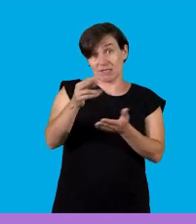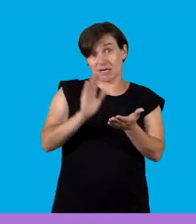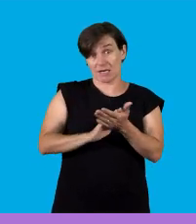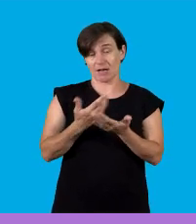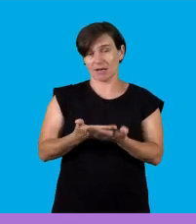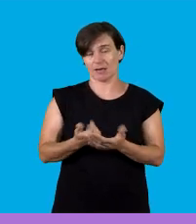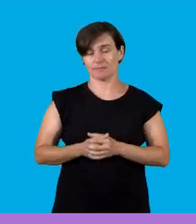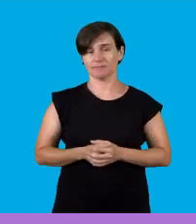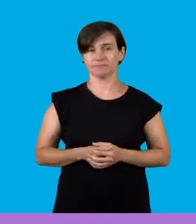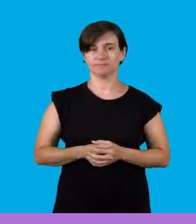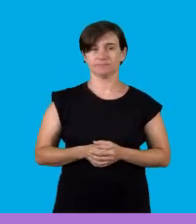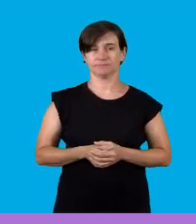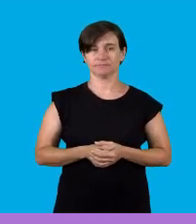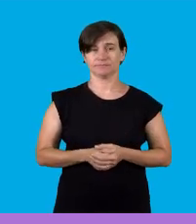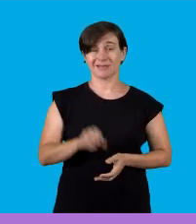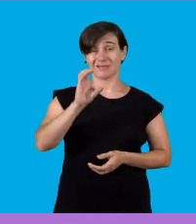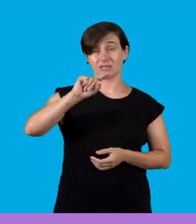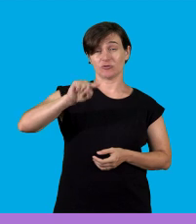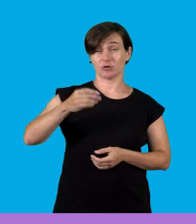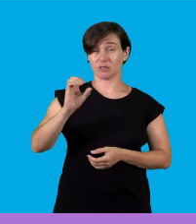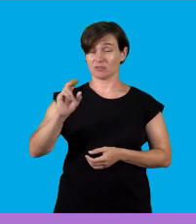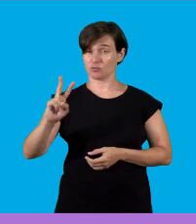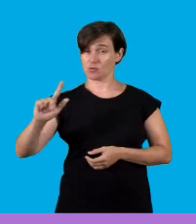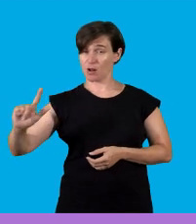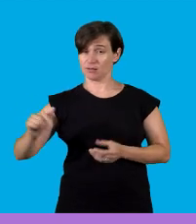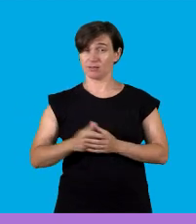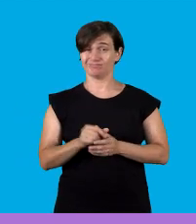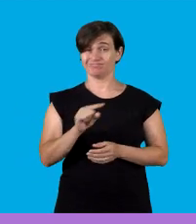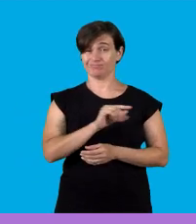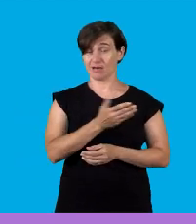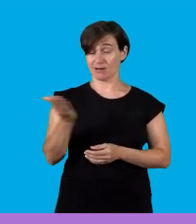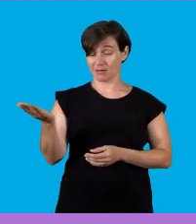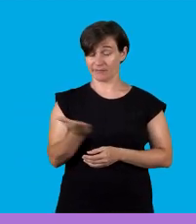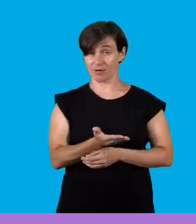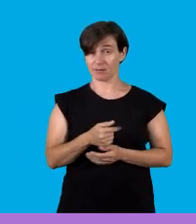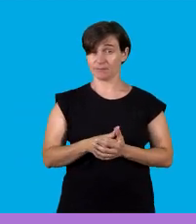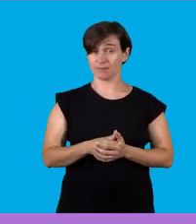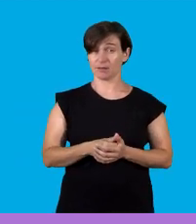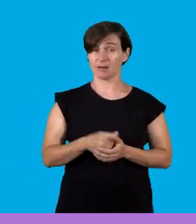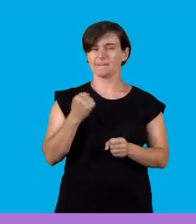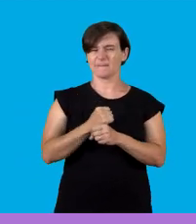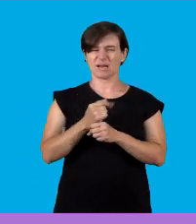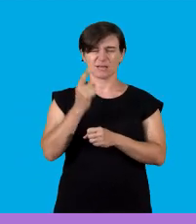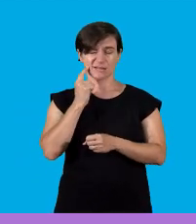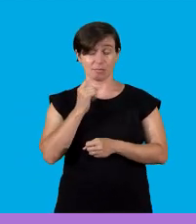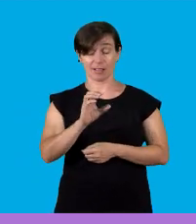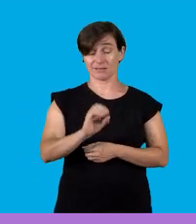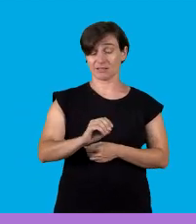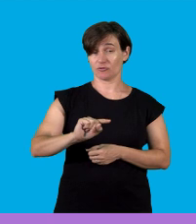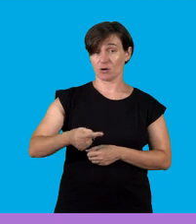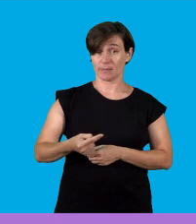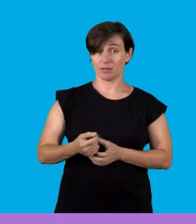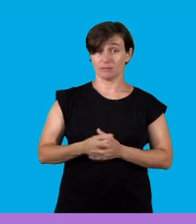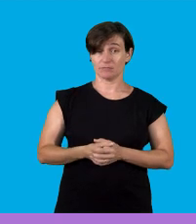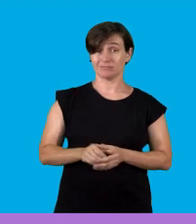so that you can see all the steps, right? 0.02 liters divided by 0, if I simplify this part